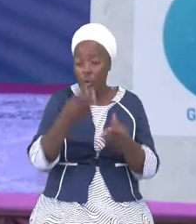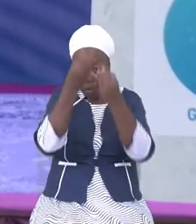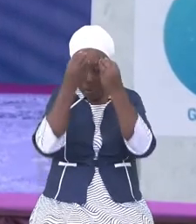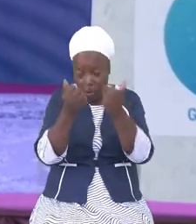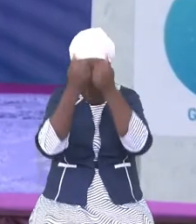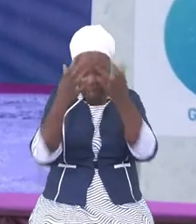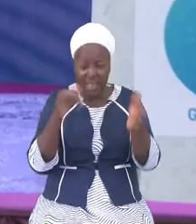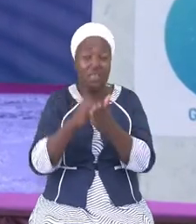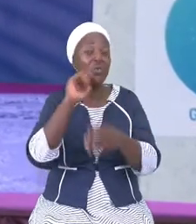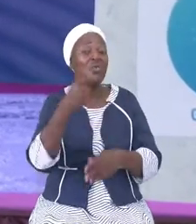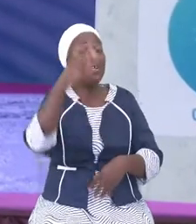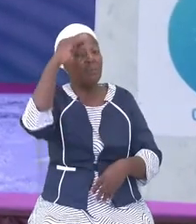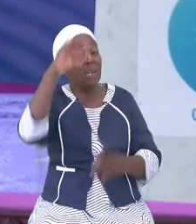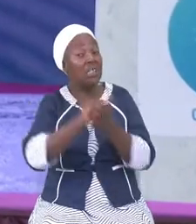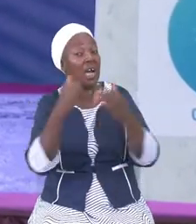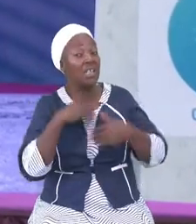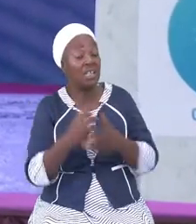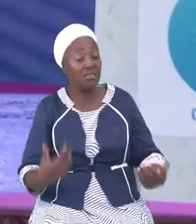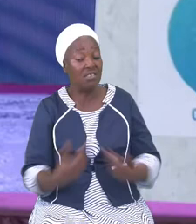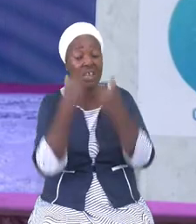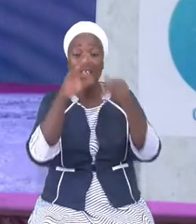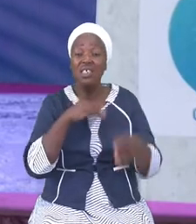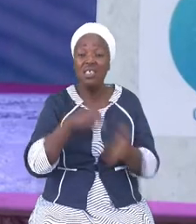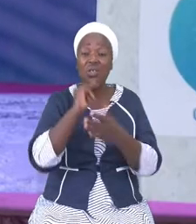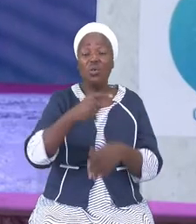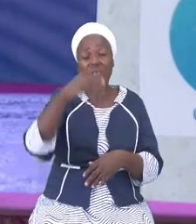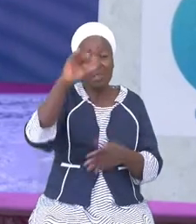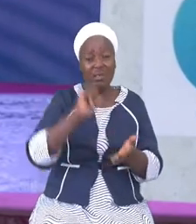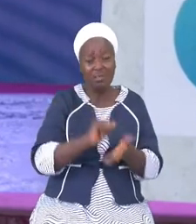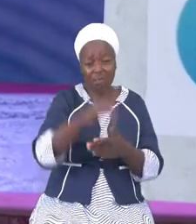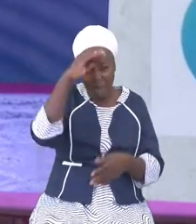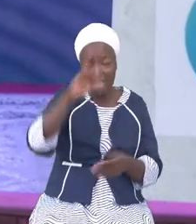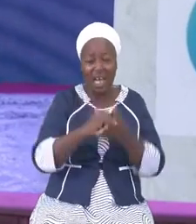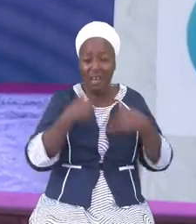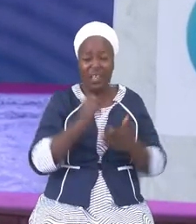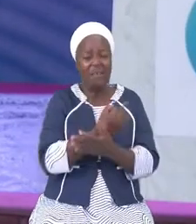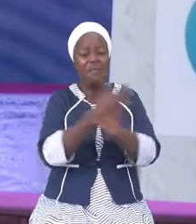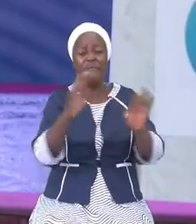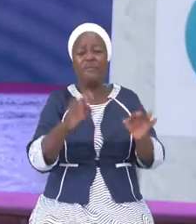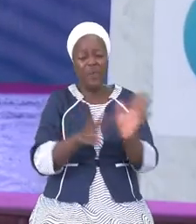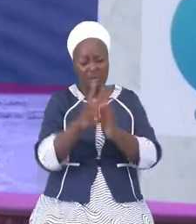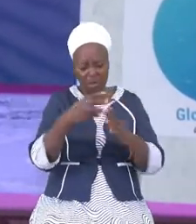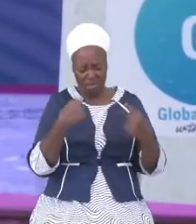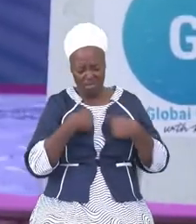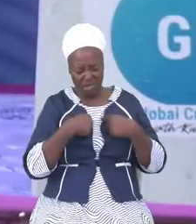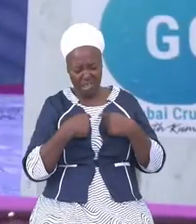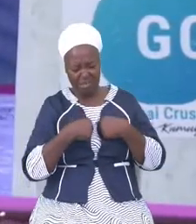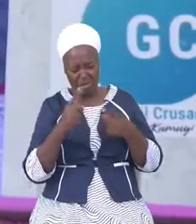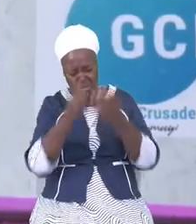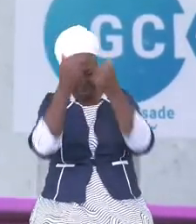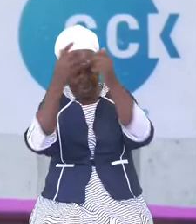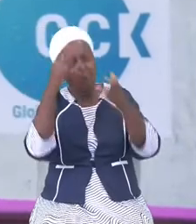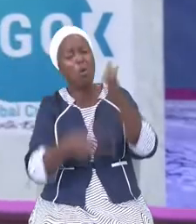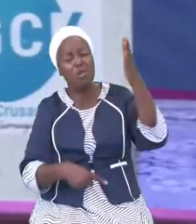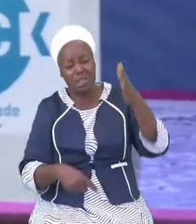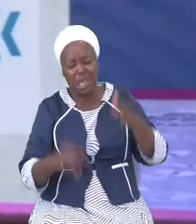challenge. It's only man that has the volition and the free will. No, I will not. No, I will not. But you see, all